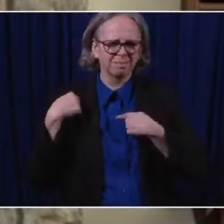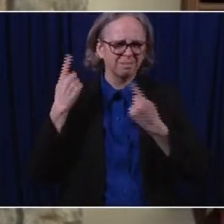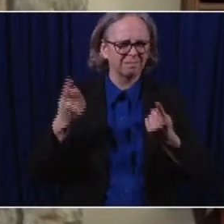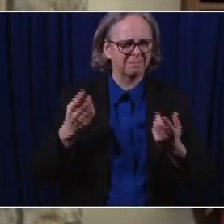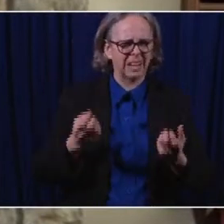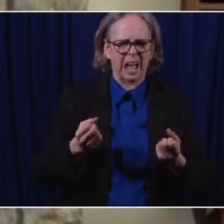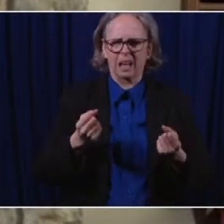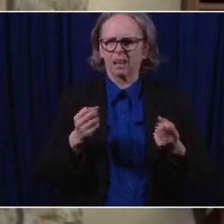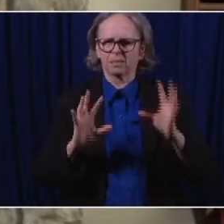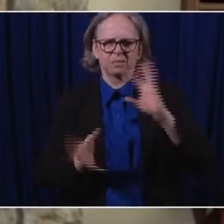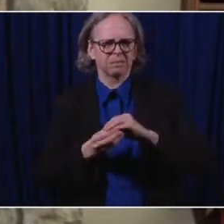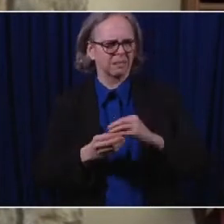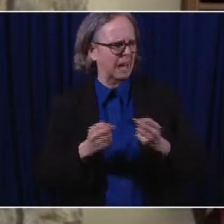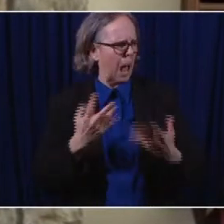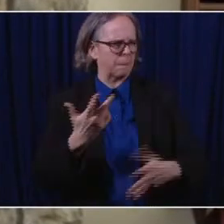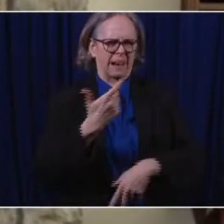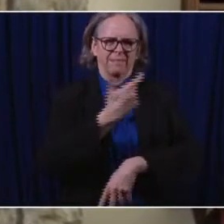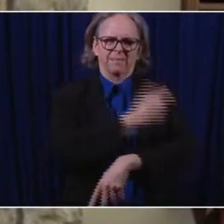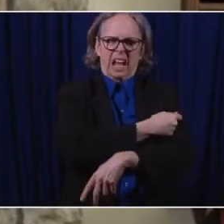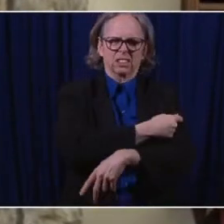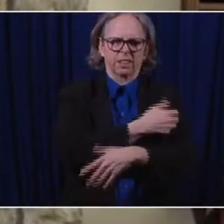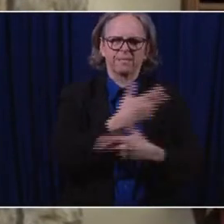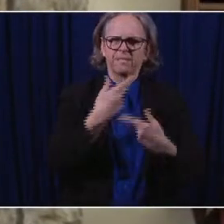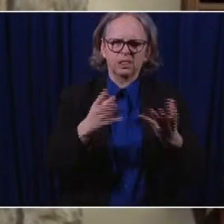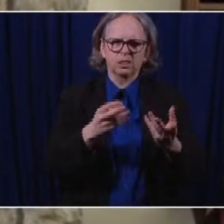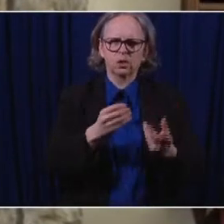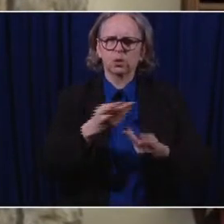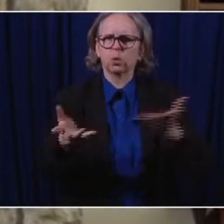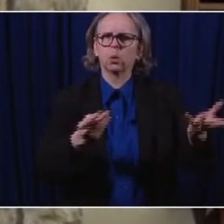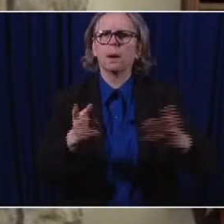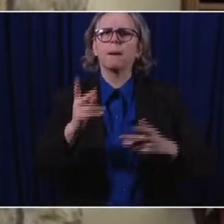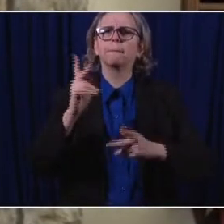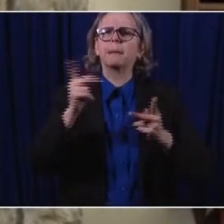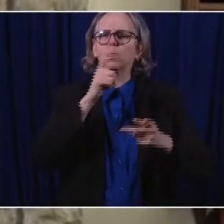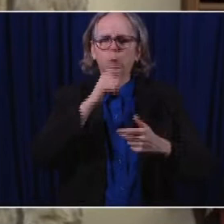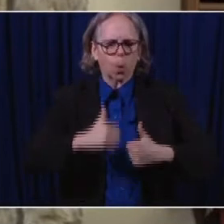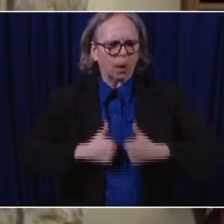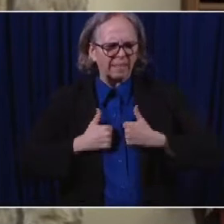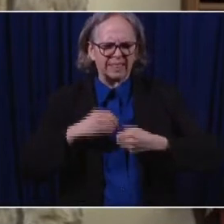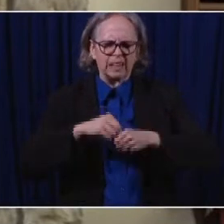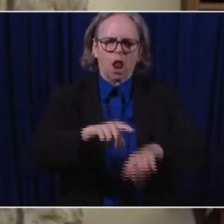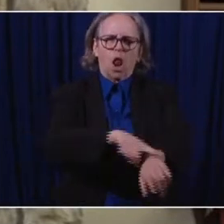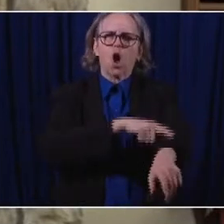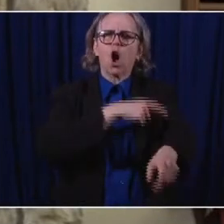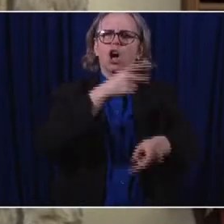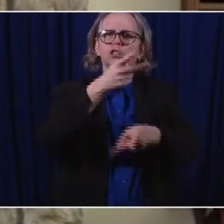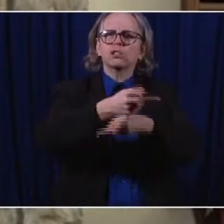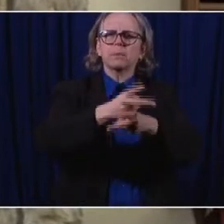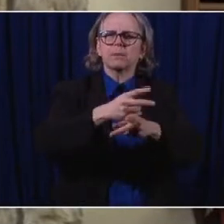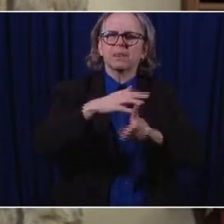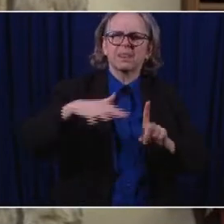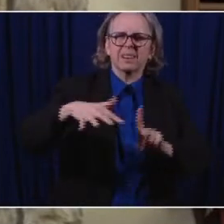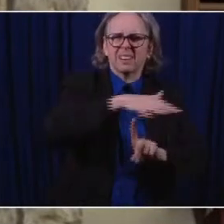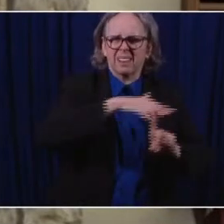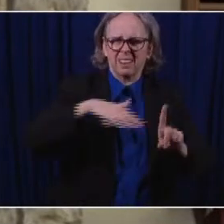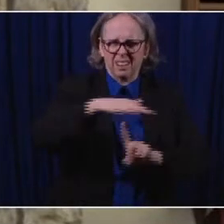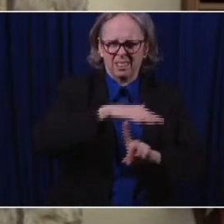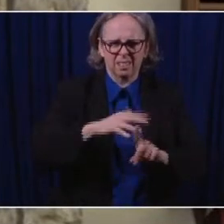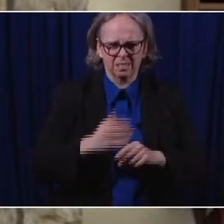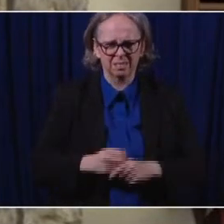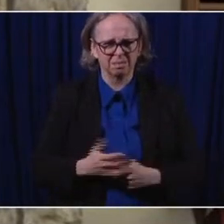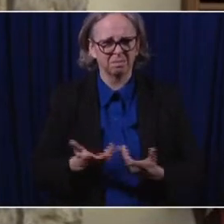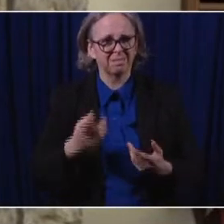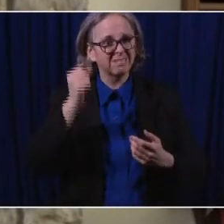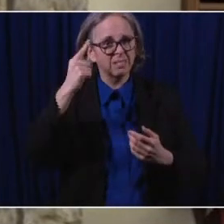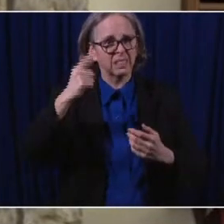is something that we have, from day one, we emphasize. We wanted to do whatever we could as quickly as we could to